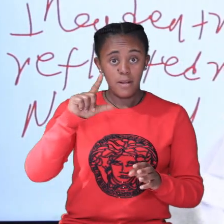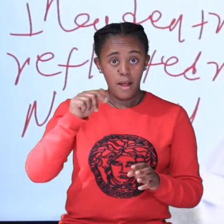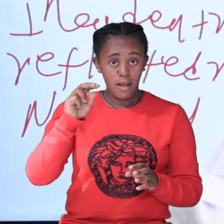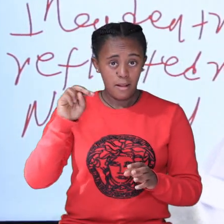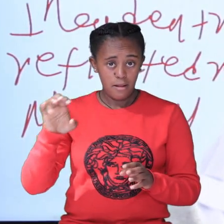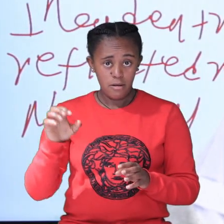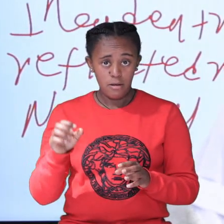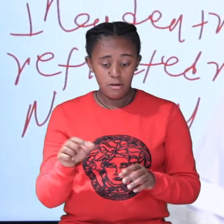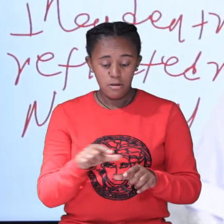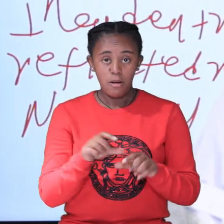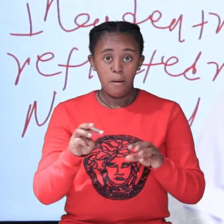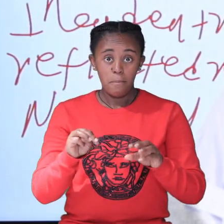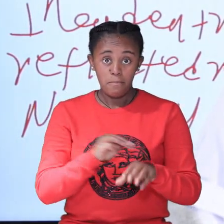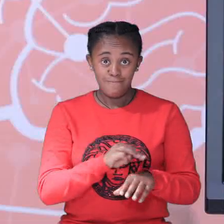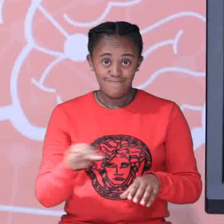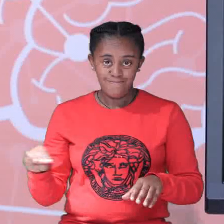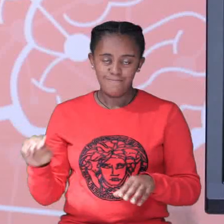on the same